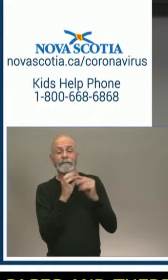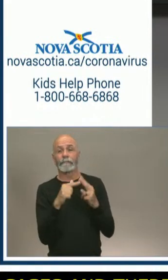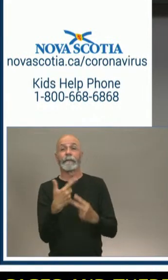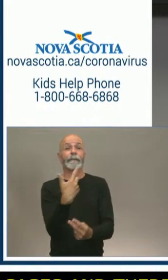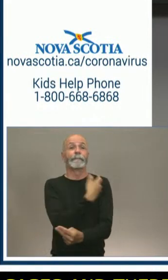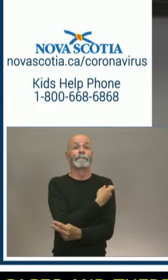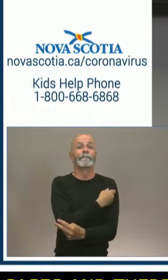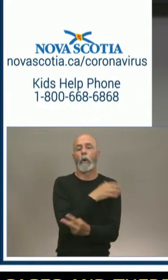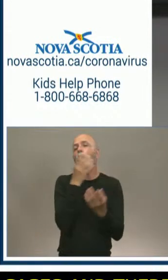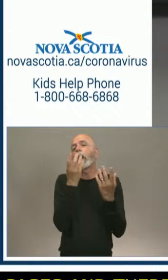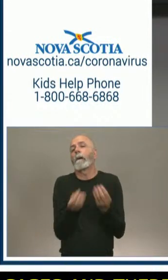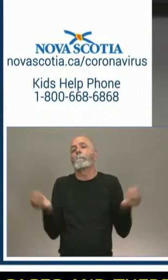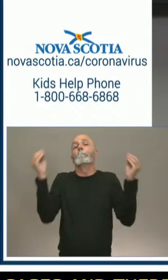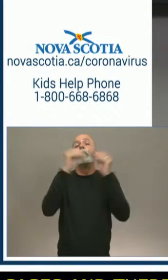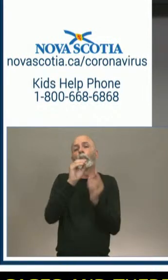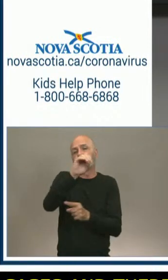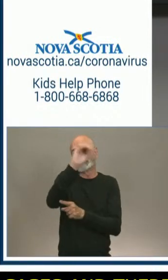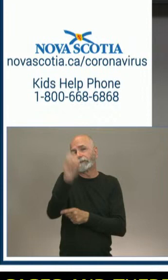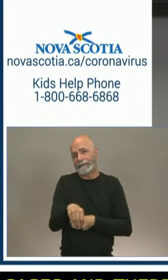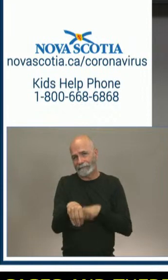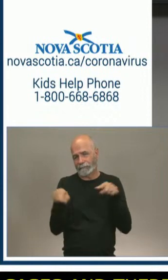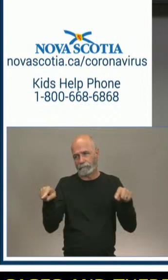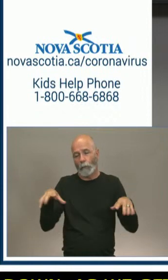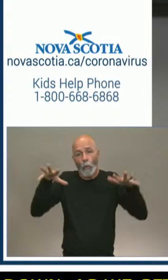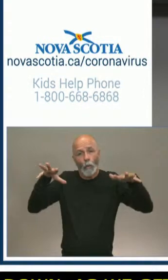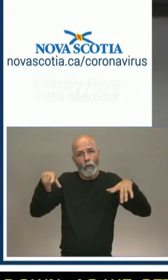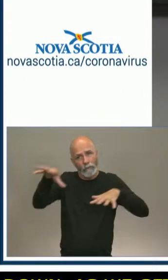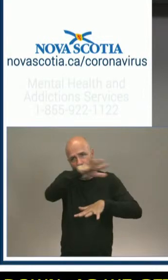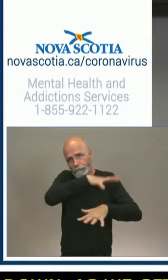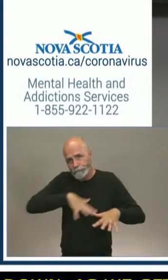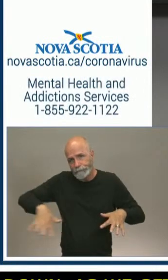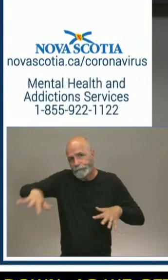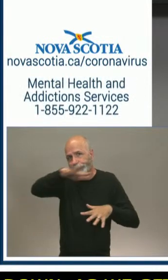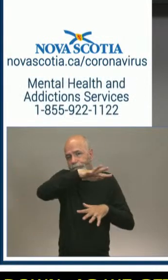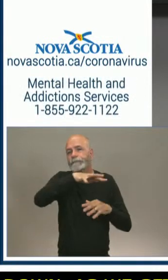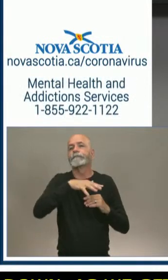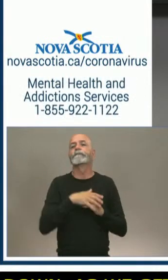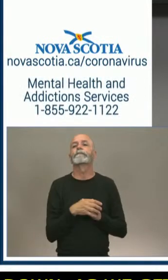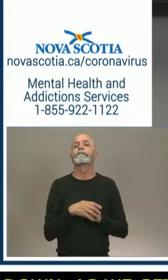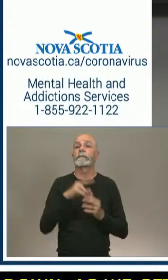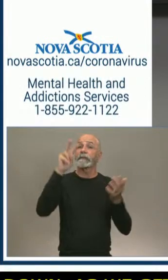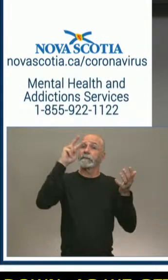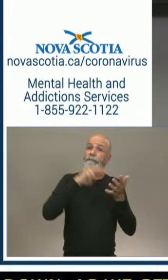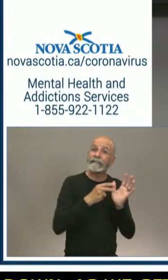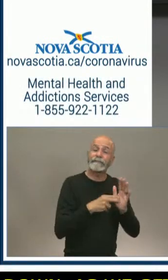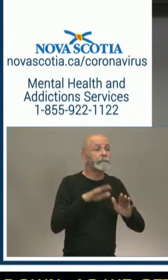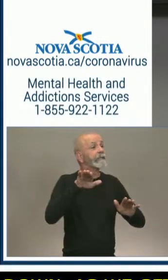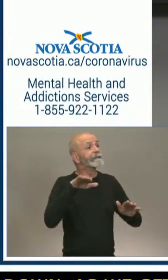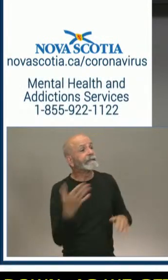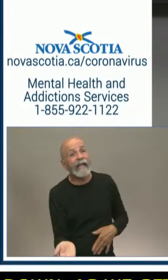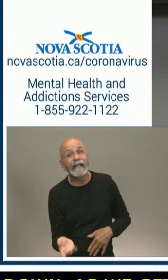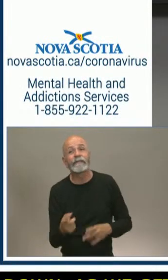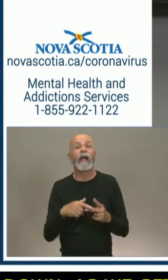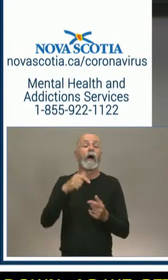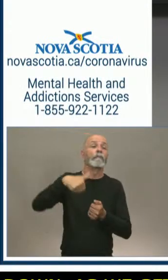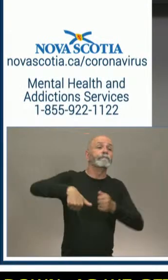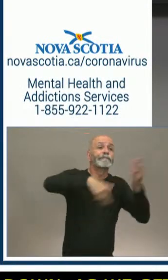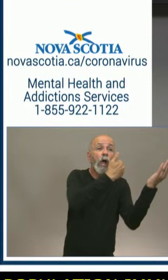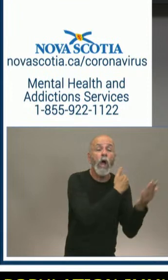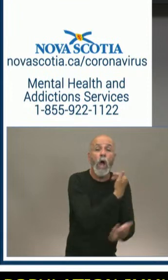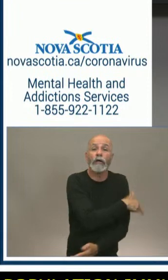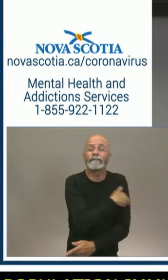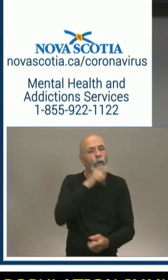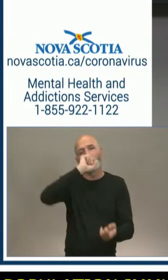that shrinking overall number of cases and hospitalizations and deaths will meet the definition of breakthrough cases.